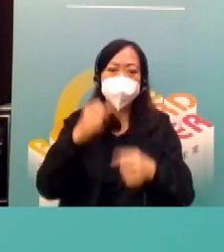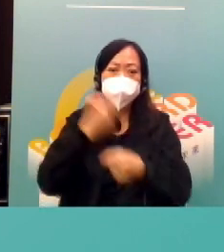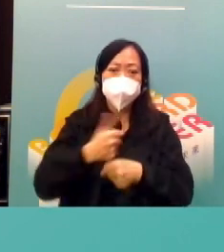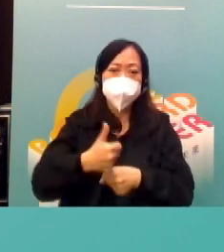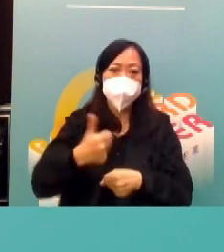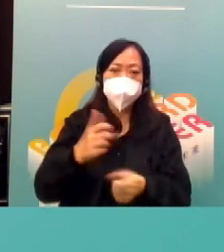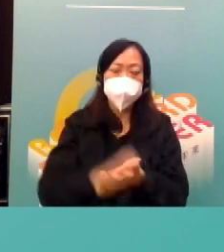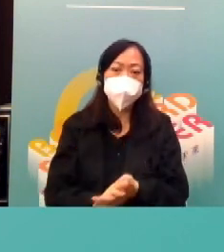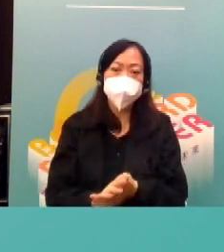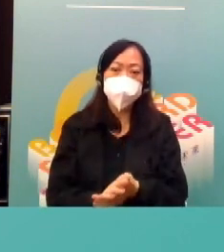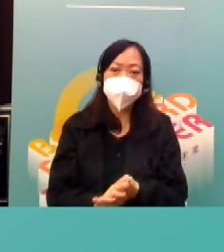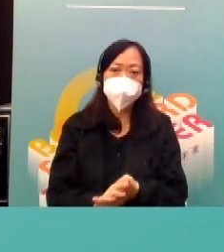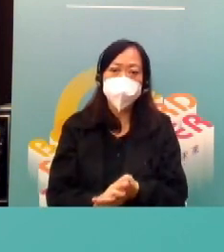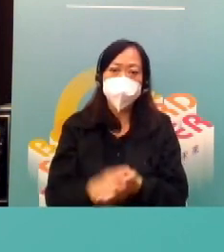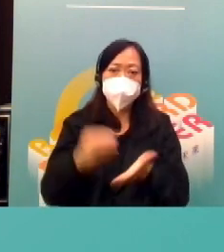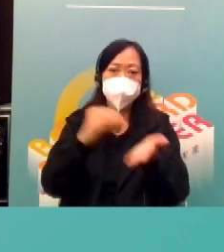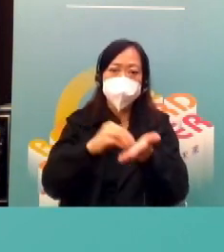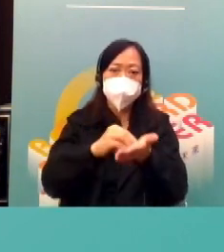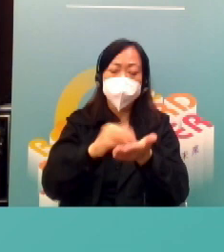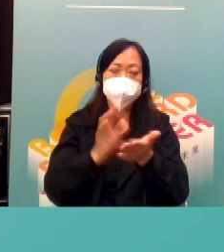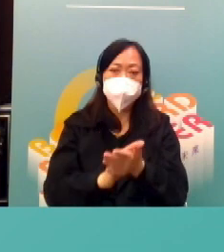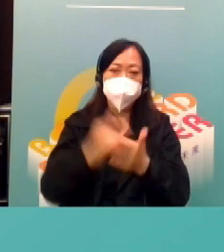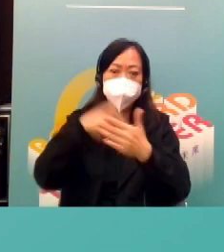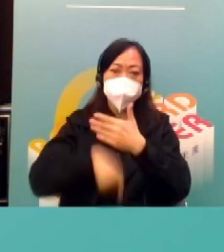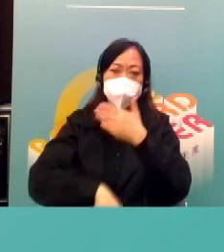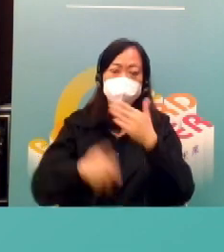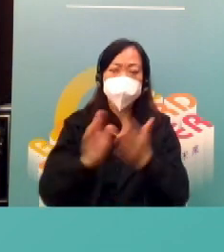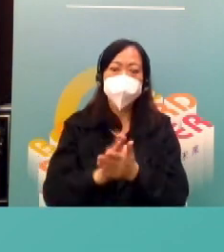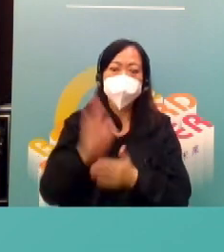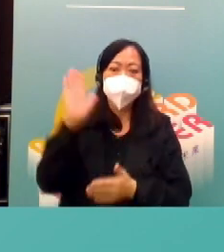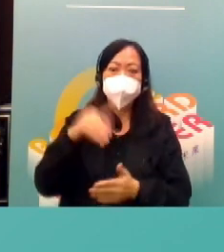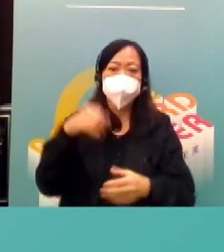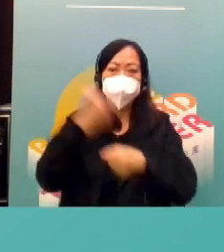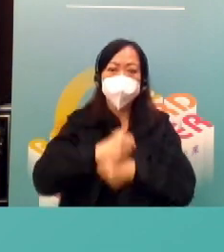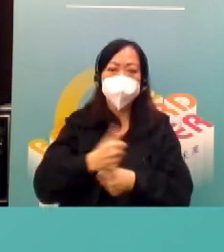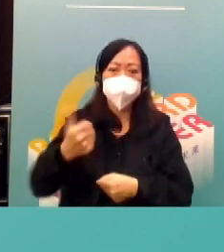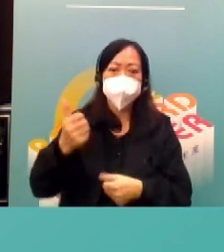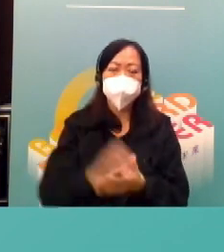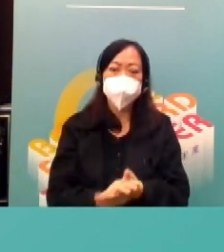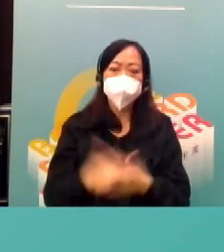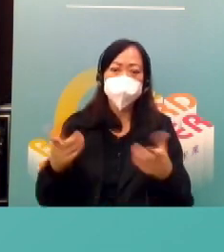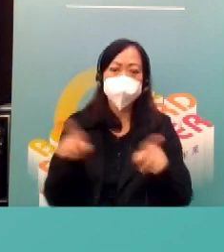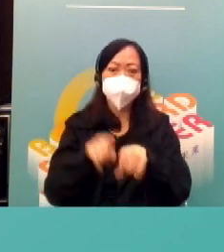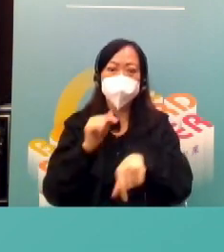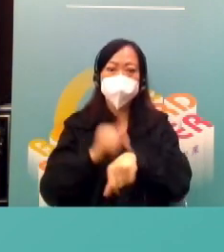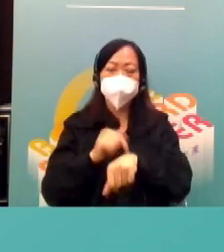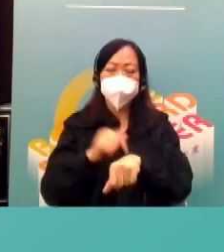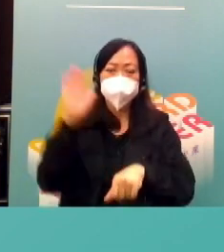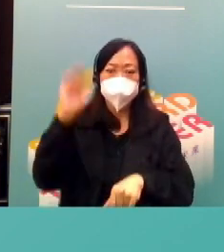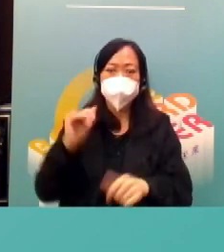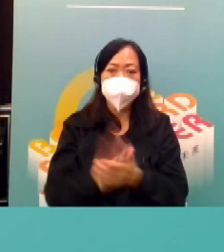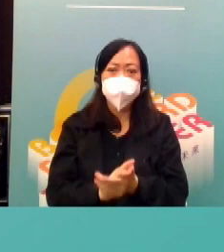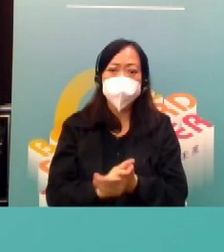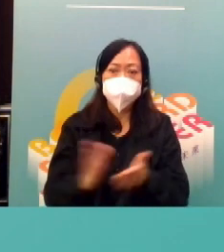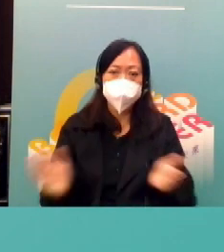to transform how public services are delivered, and in doing so, at the same time, driving down the cost and also improving